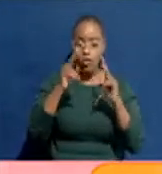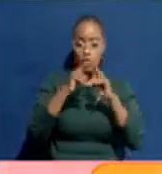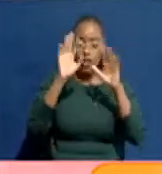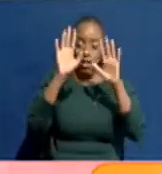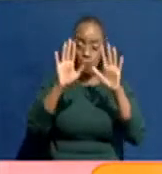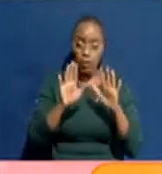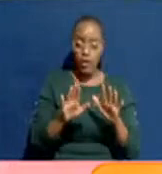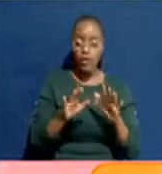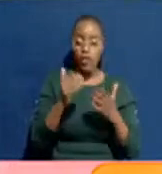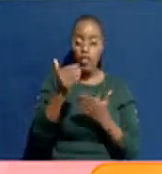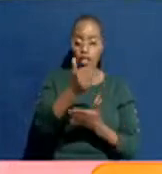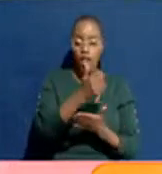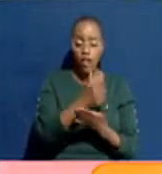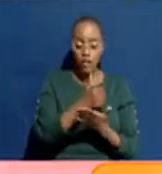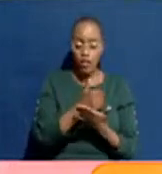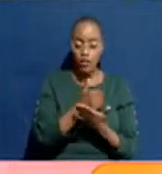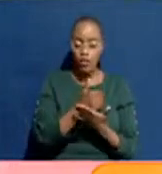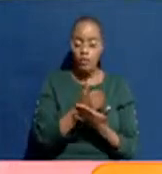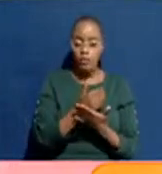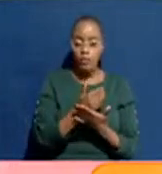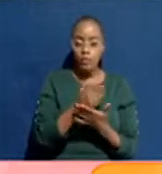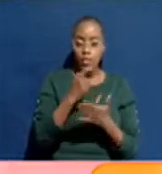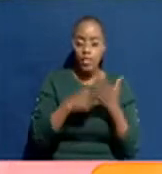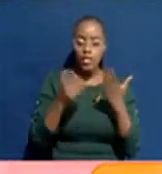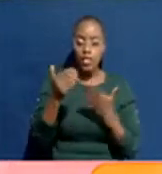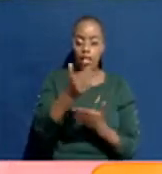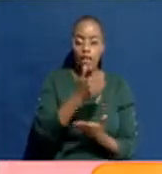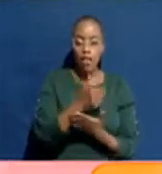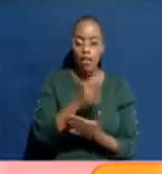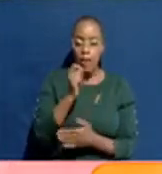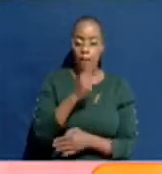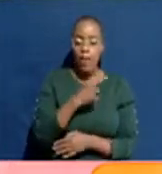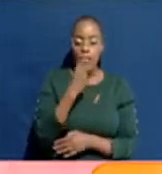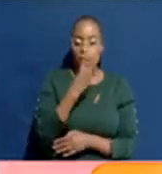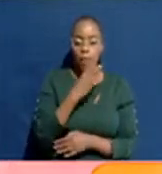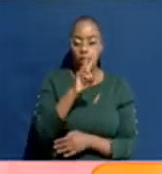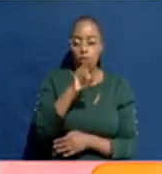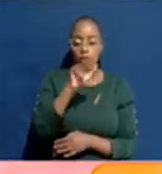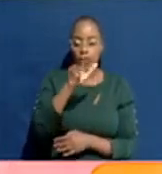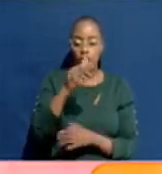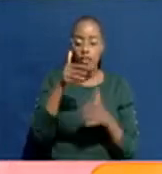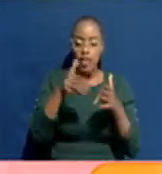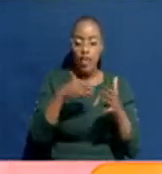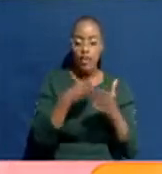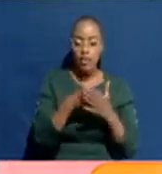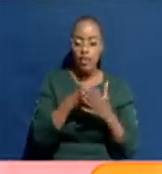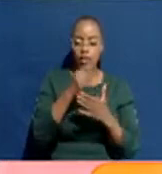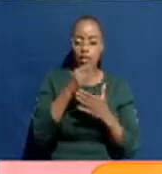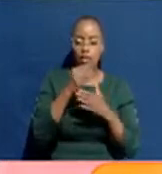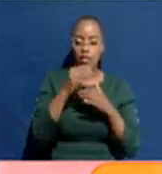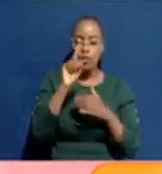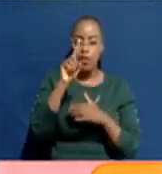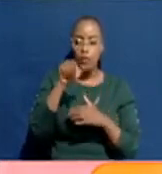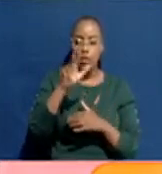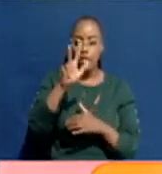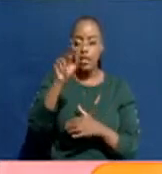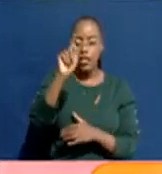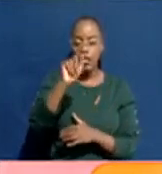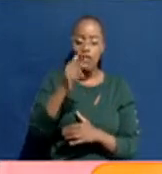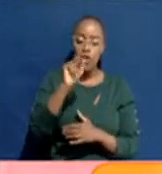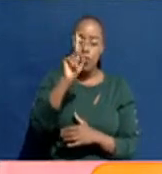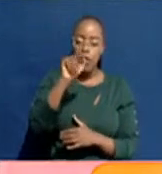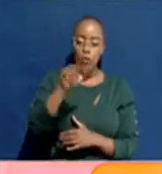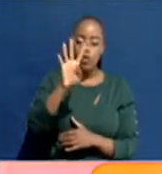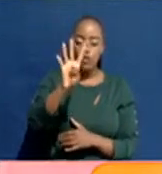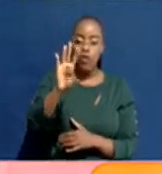terms of the revenue collection. The tax revenues by March 2023 in the current financial year were 1.39, or you can call it 1.4